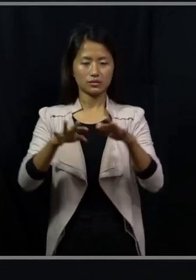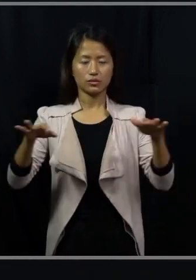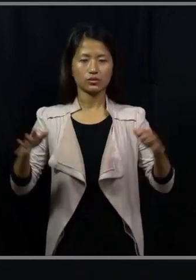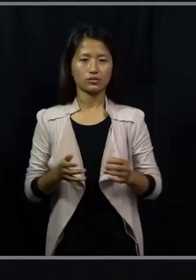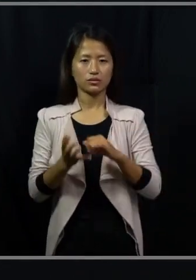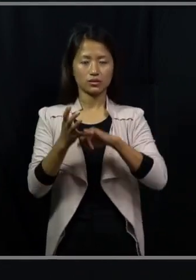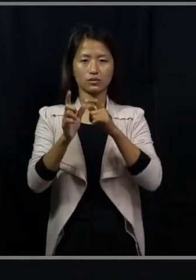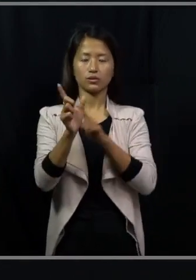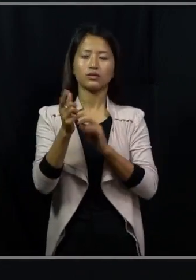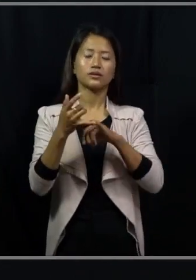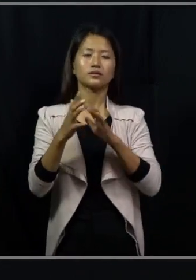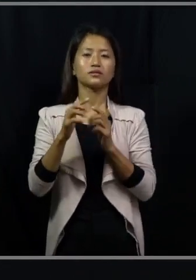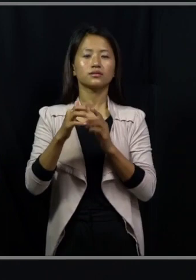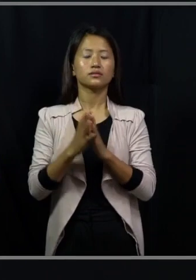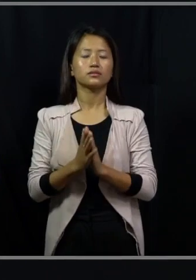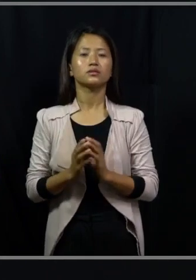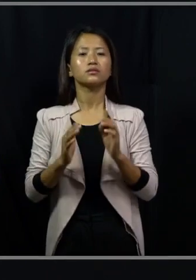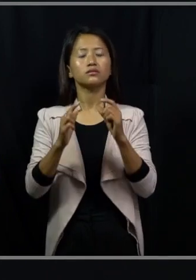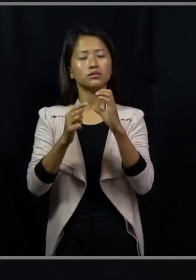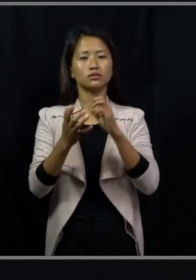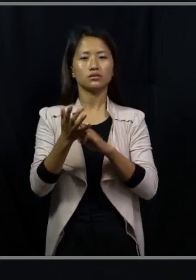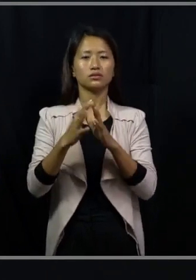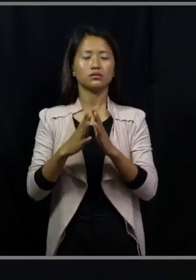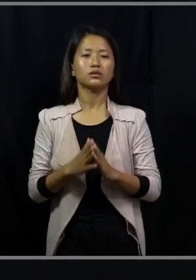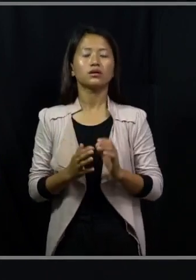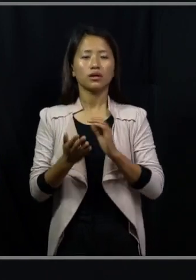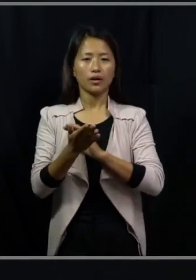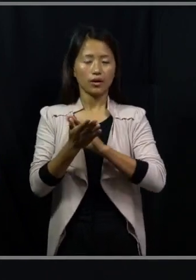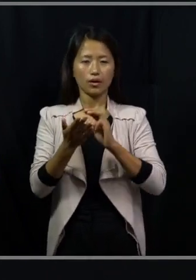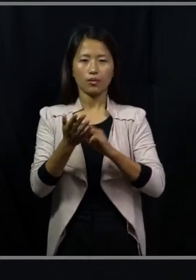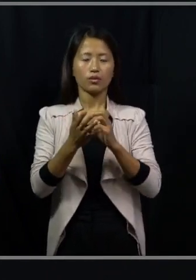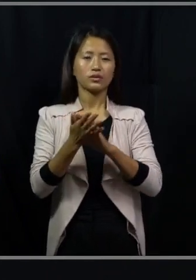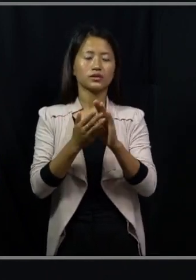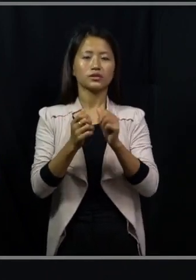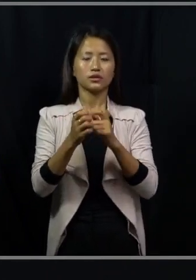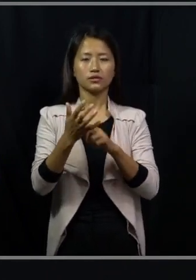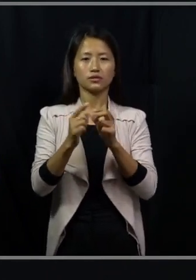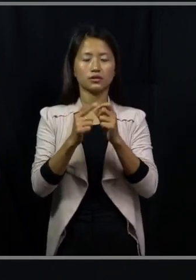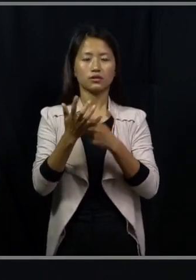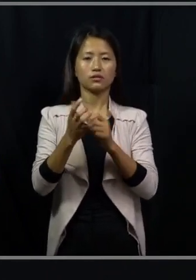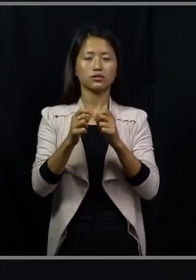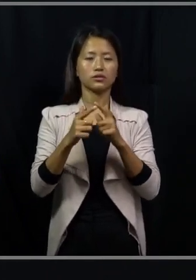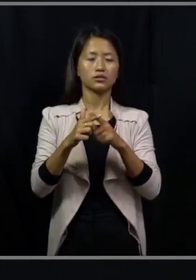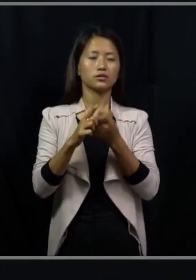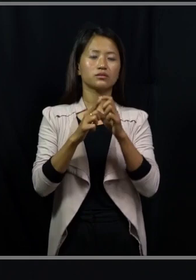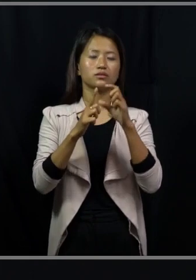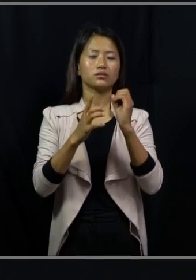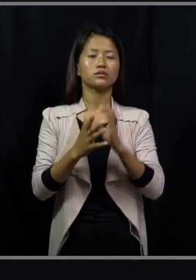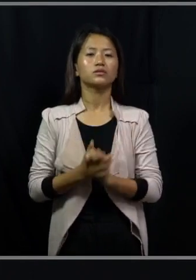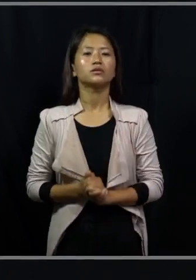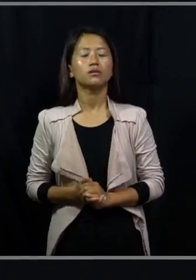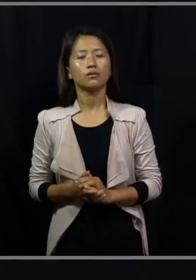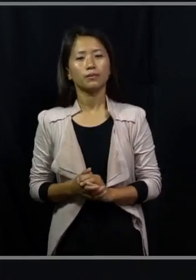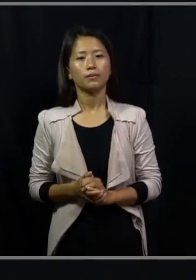system which were prevalent in the contemporary Mohenjo-daro. And also the Omer